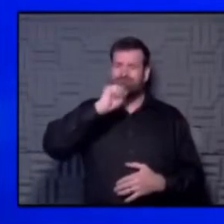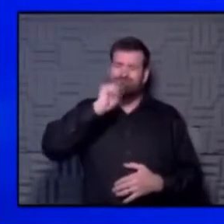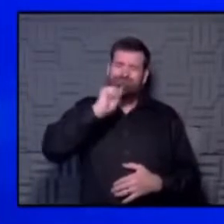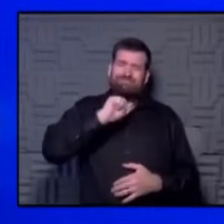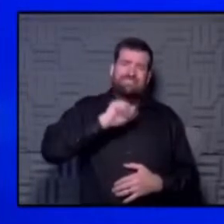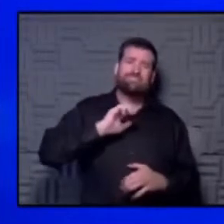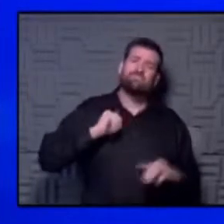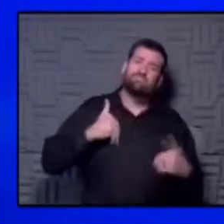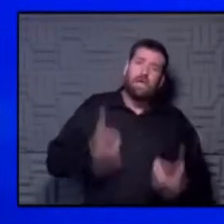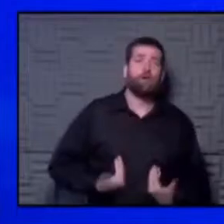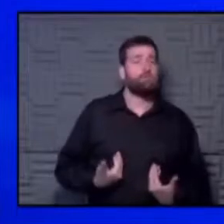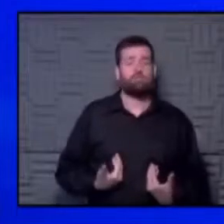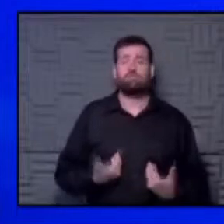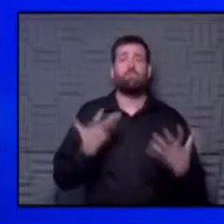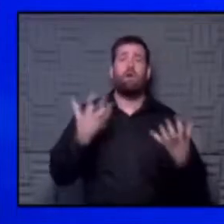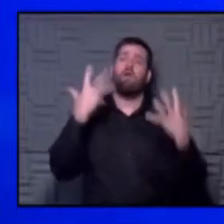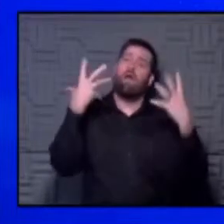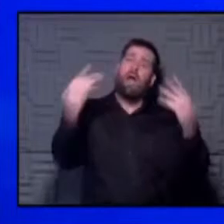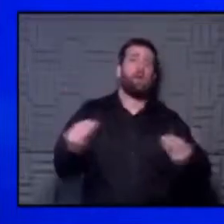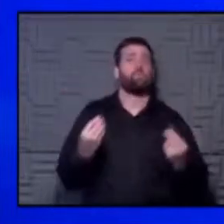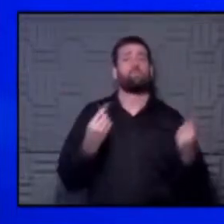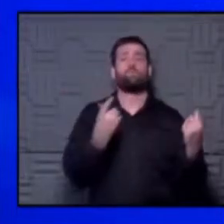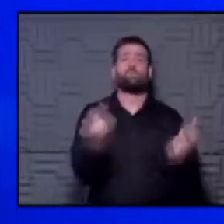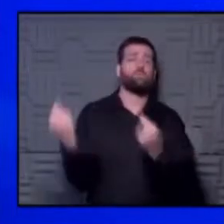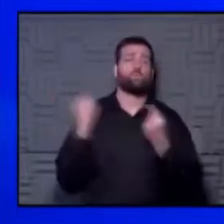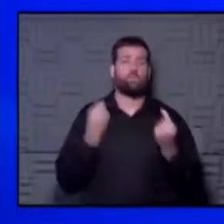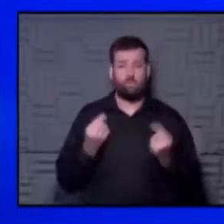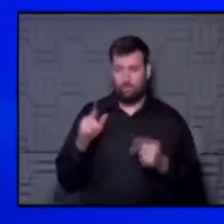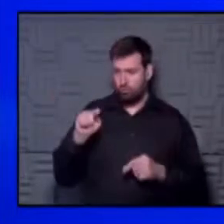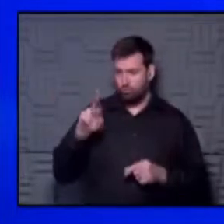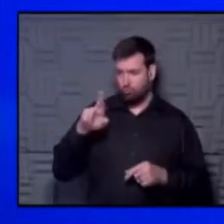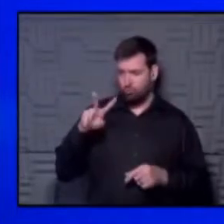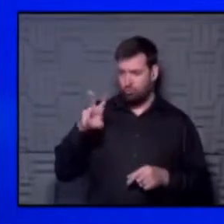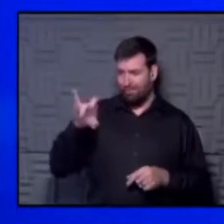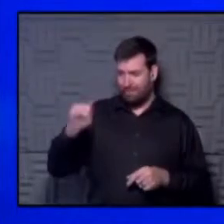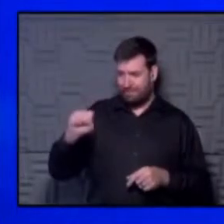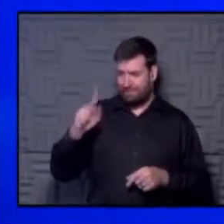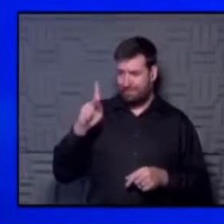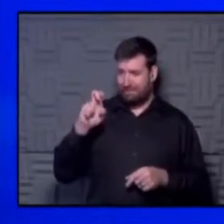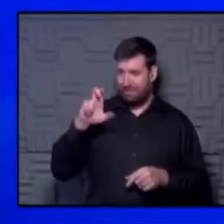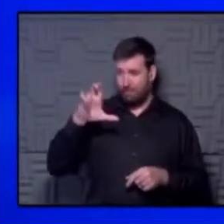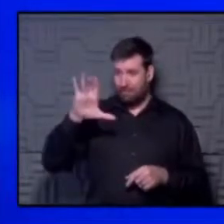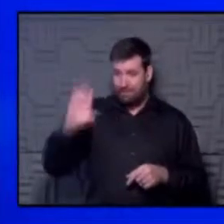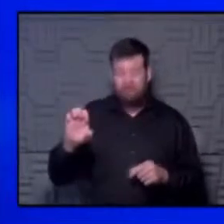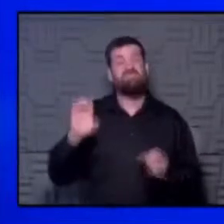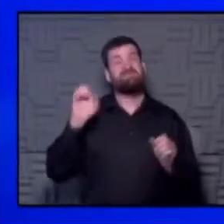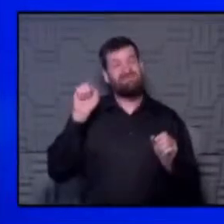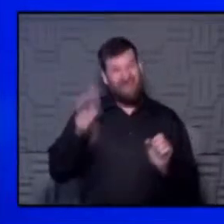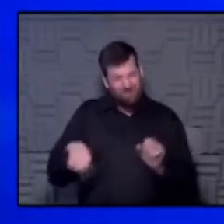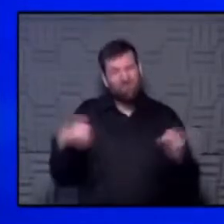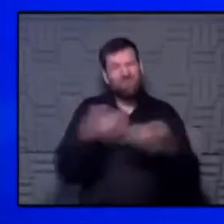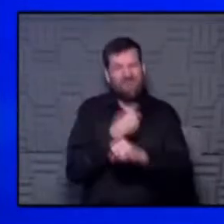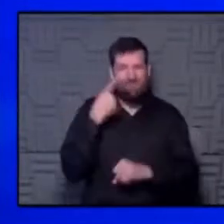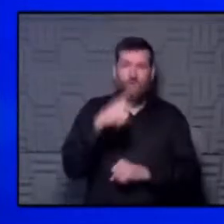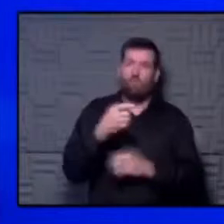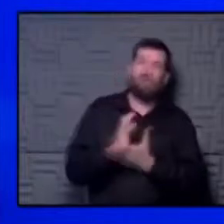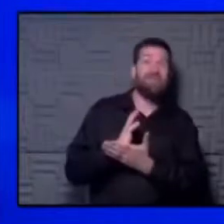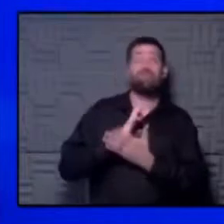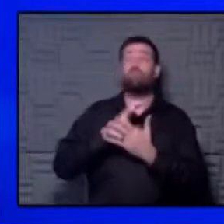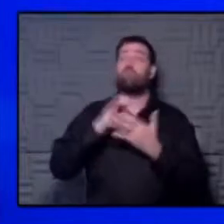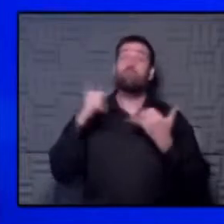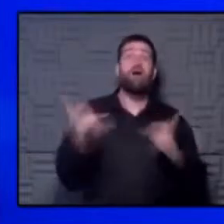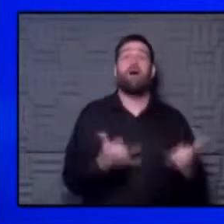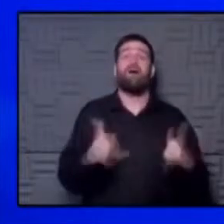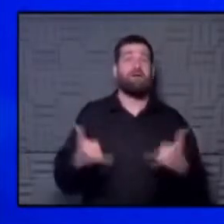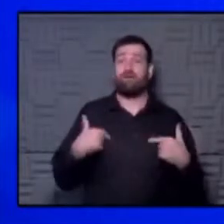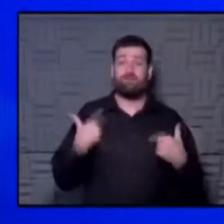out and do the things we want to do. But as Travis Kelce taught us, you have to fight for your right to party. And the way you fight in